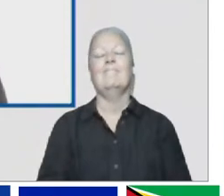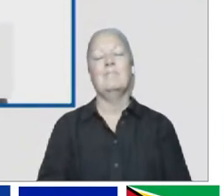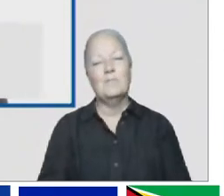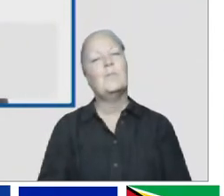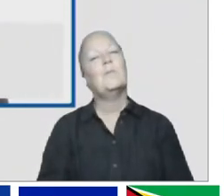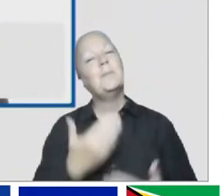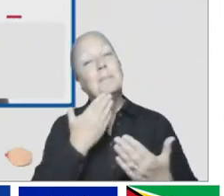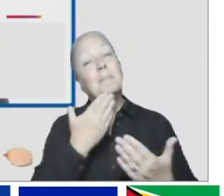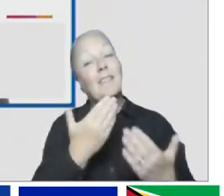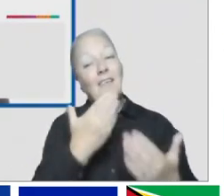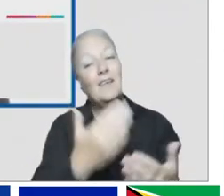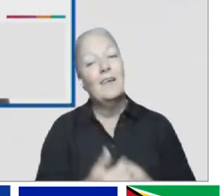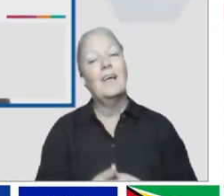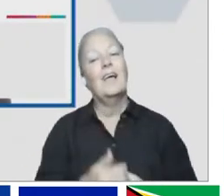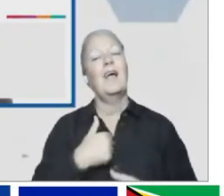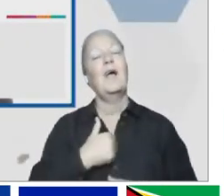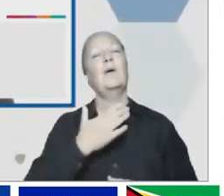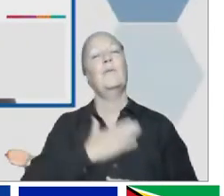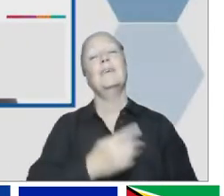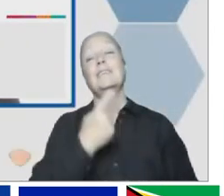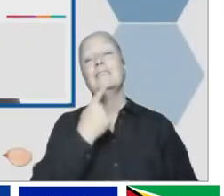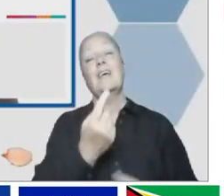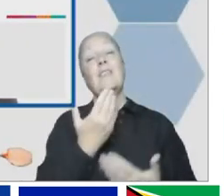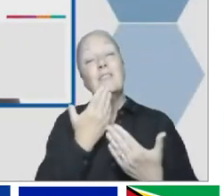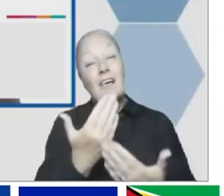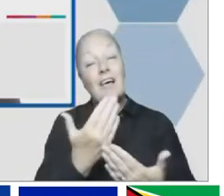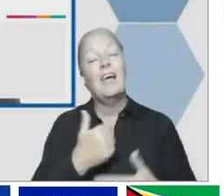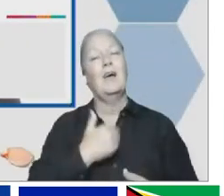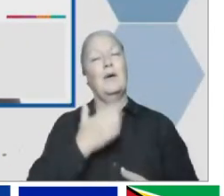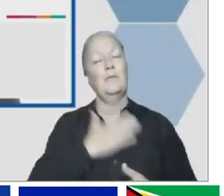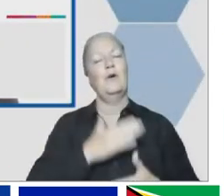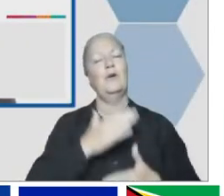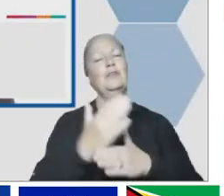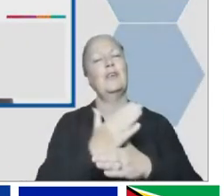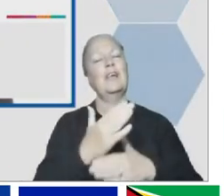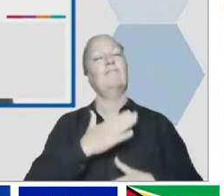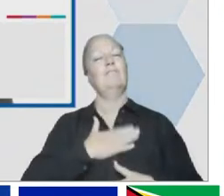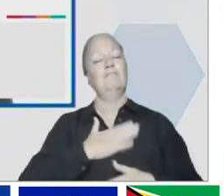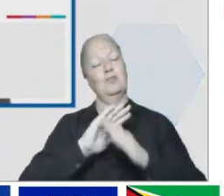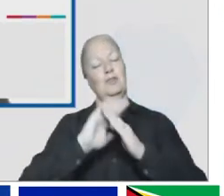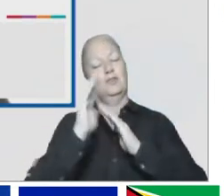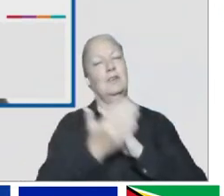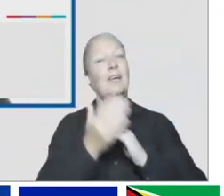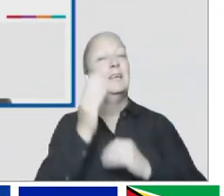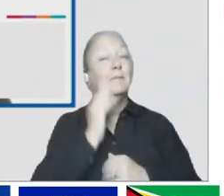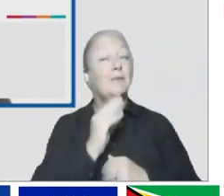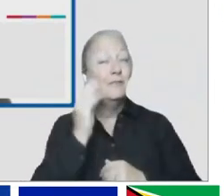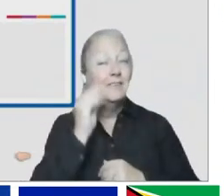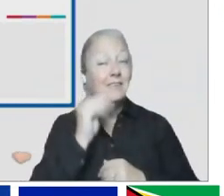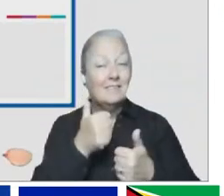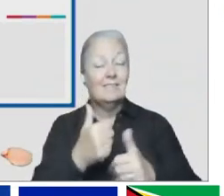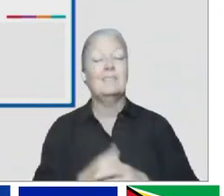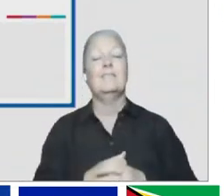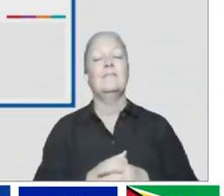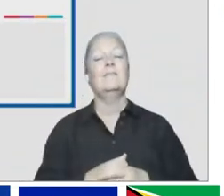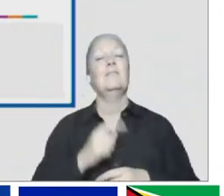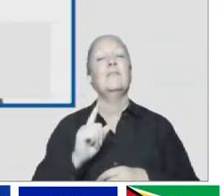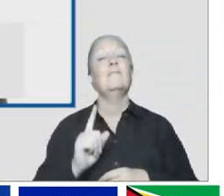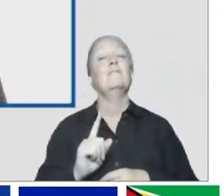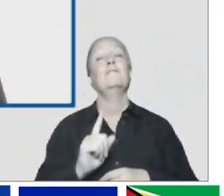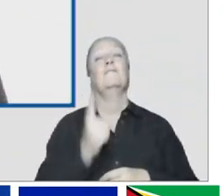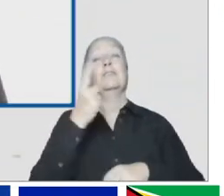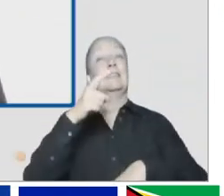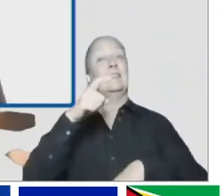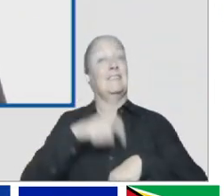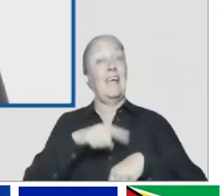for the opportunity to share Jamaica's experience. The first case of the COVID-19 virus was confirmed